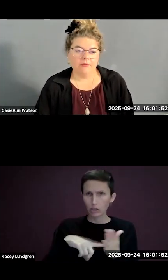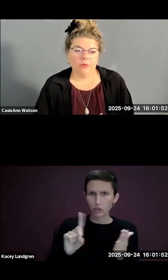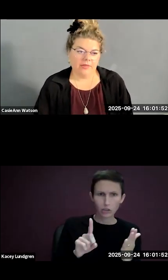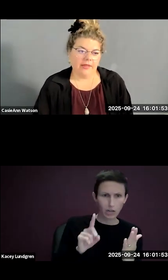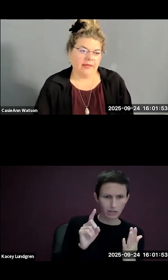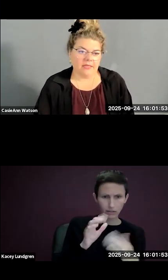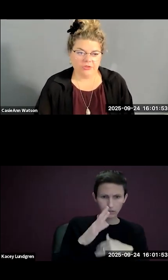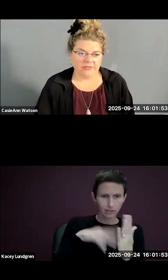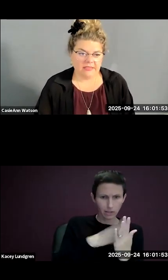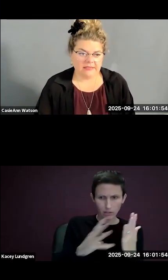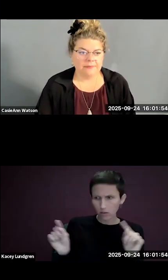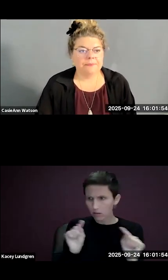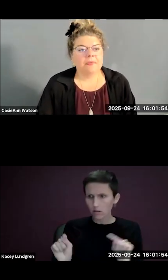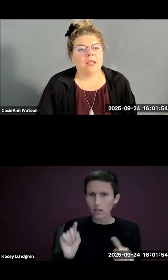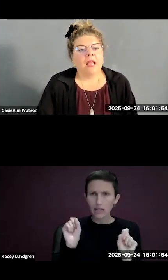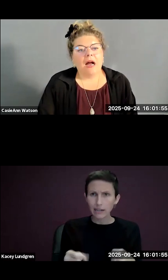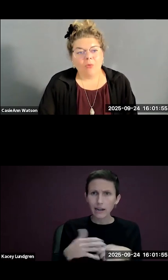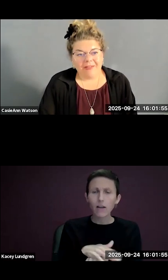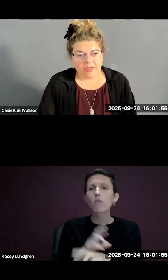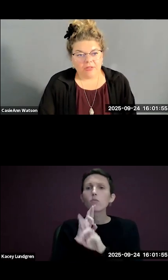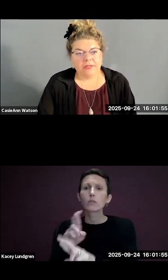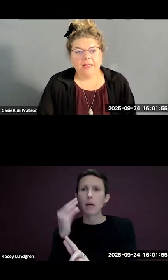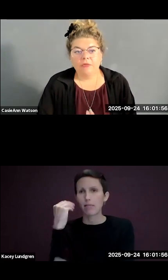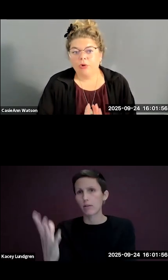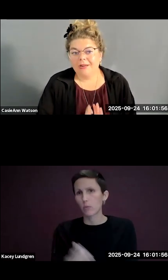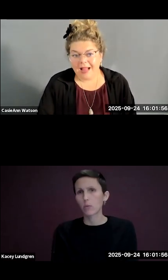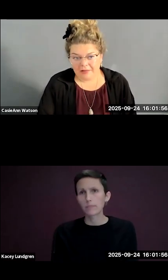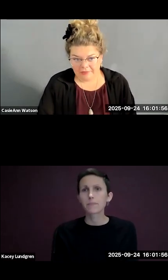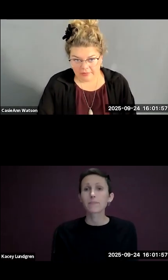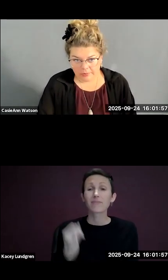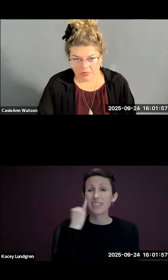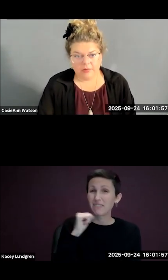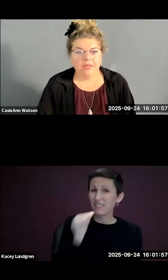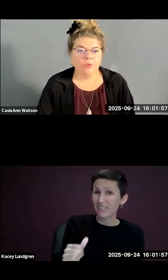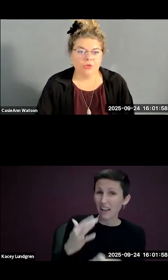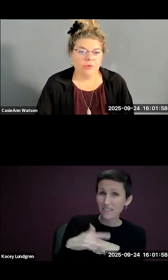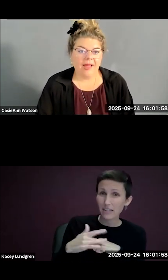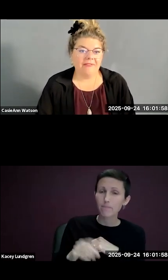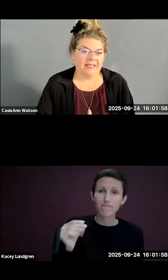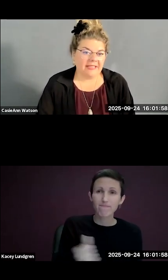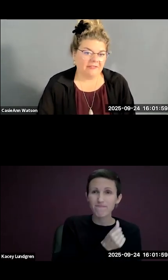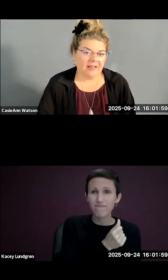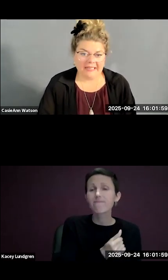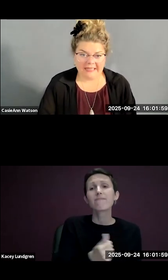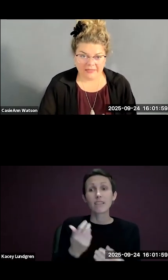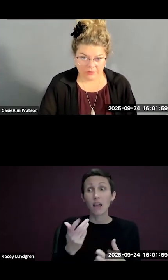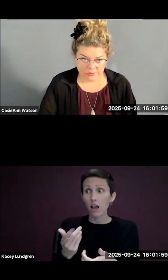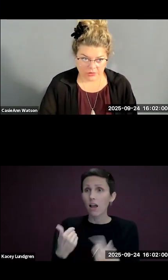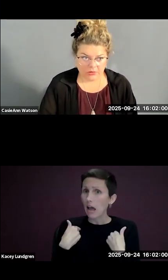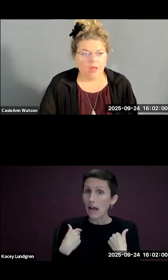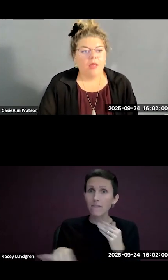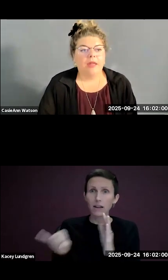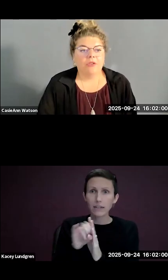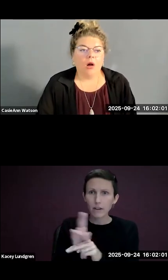we're able to cover with ASL services. However, if we're not available and you do have an identified